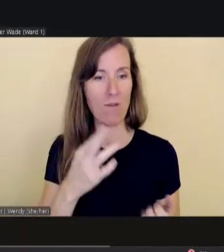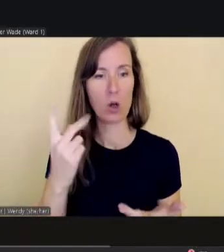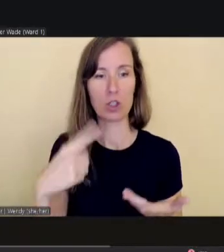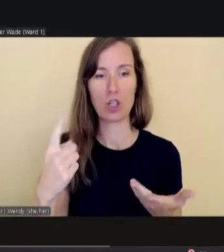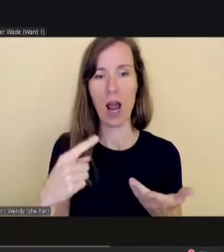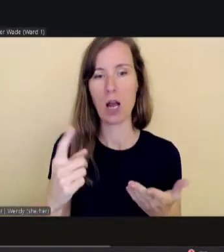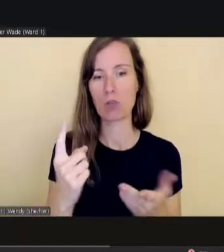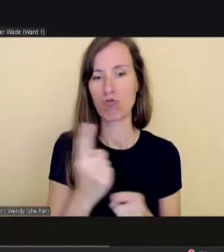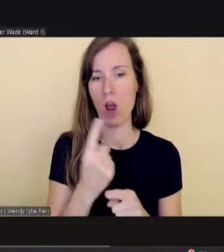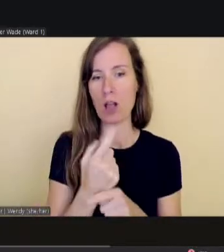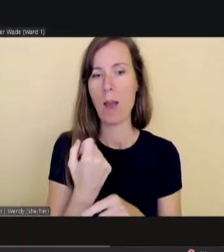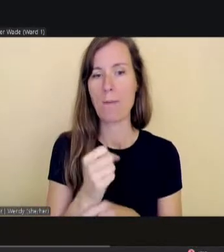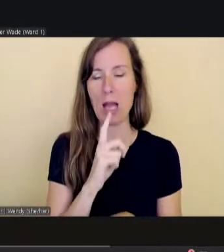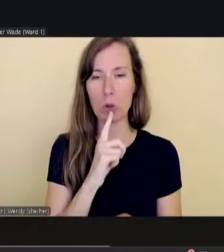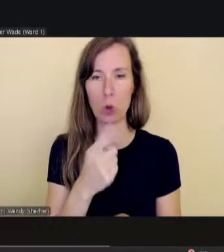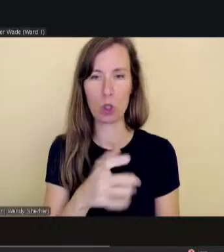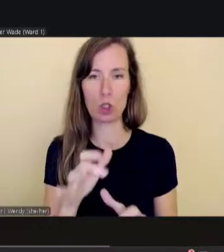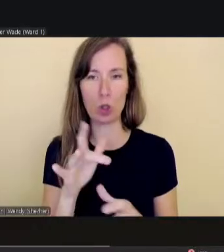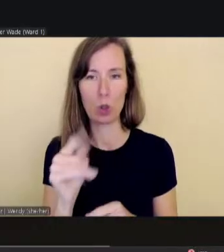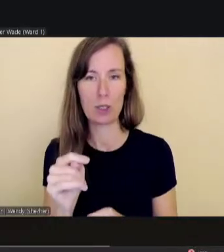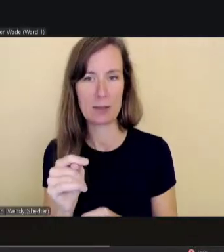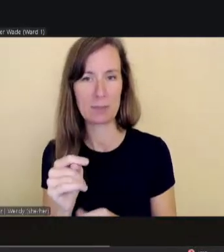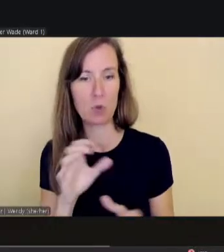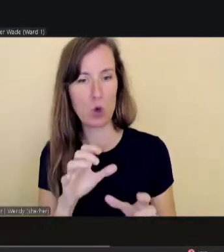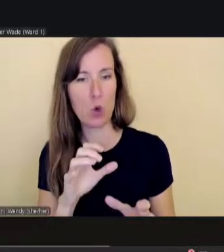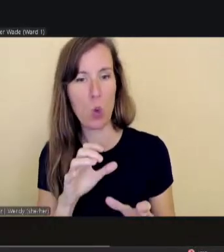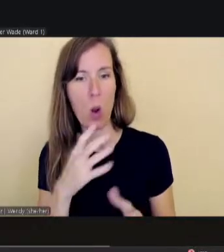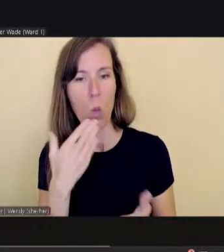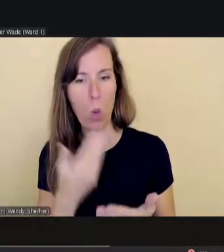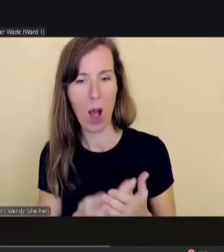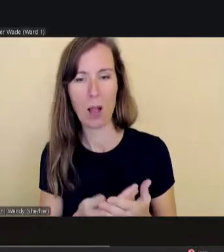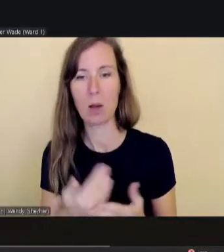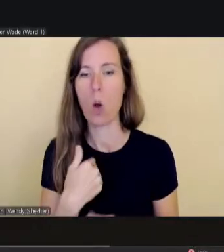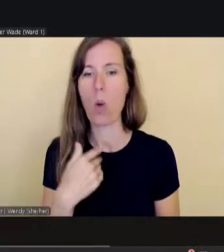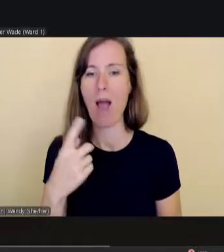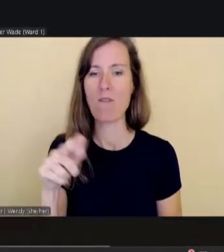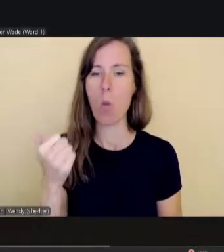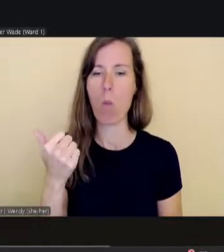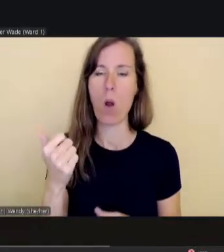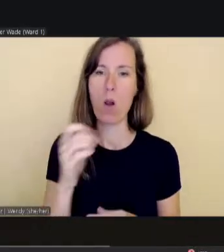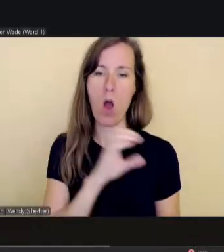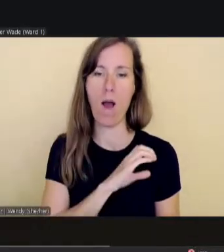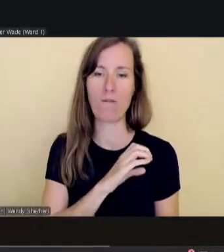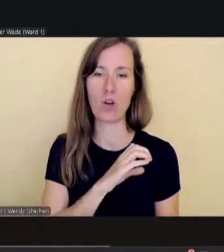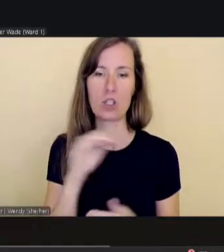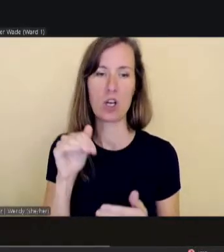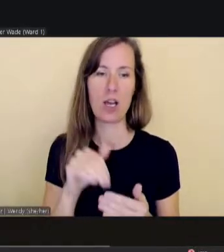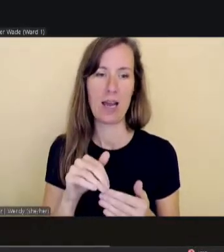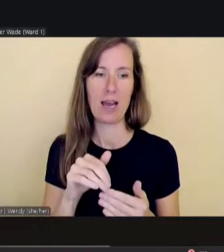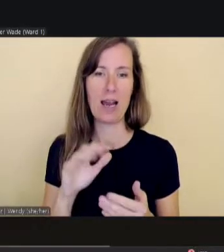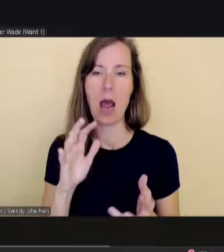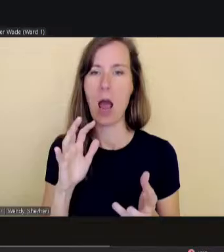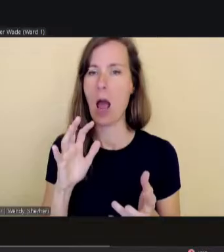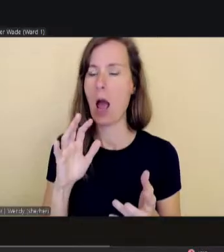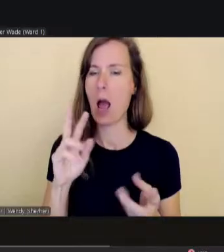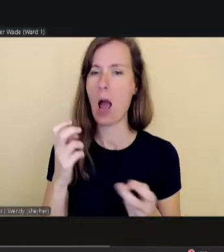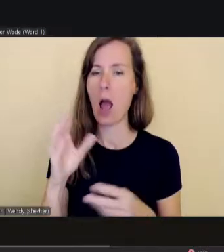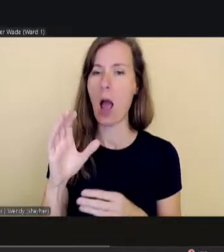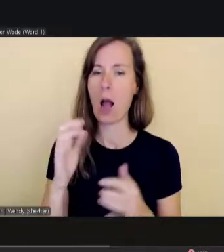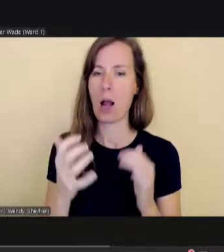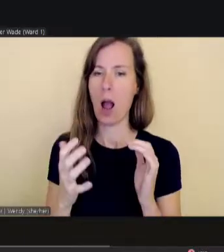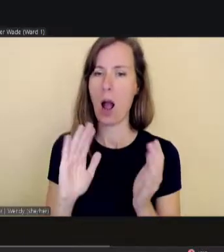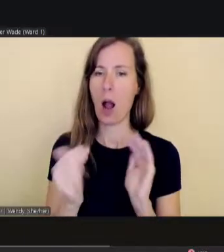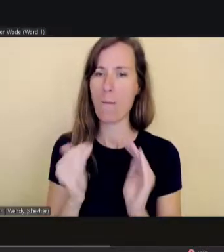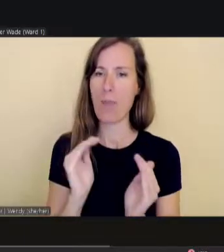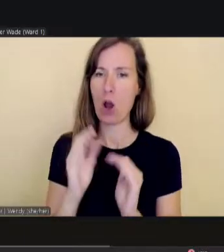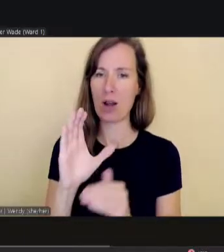more officer in comparative compliance, and he's due to be out in the next 2 weeks, so we'll be swearing him in at the next meeting, hopefully.